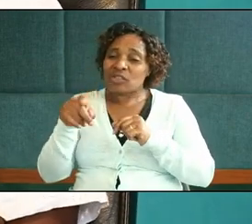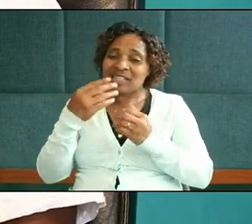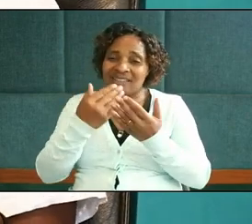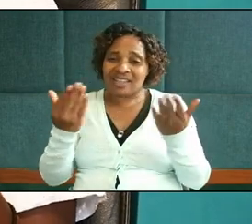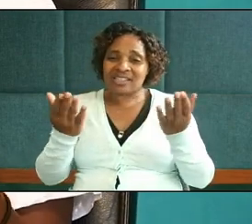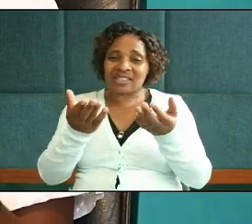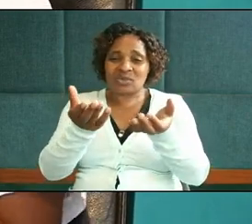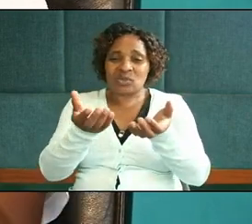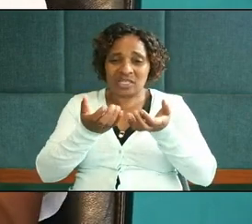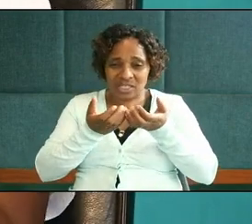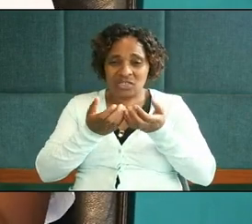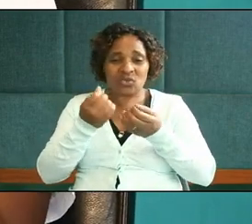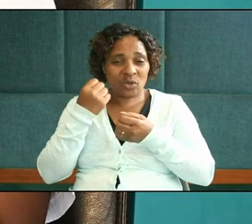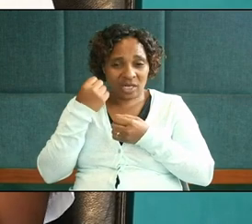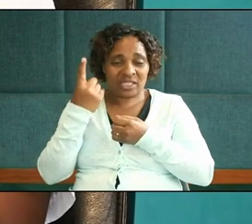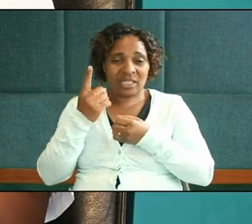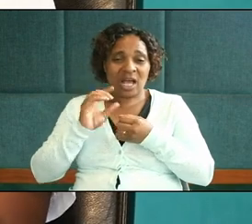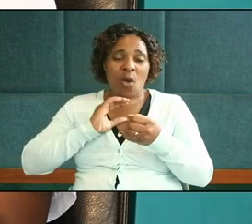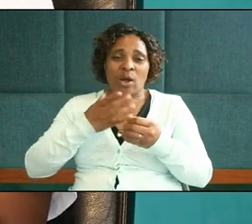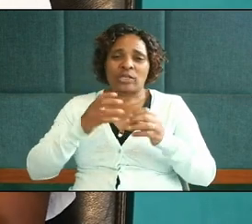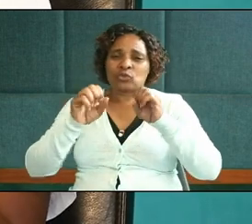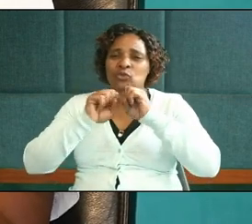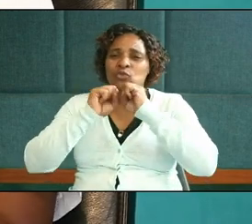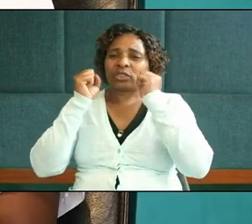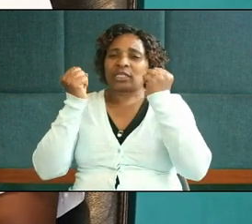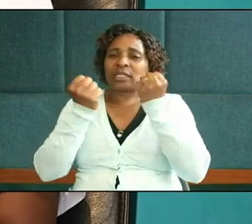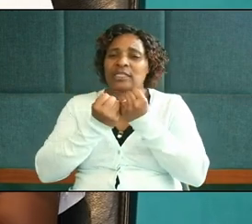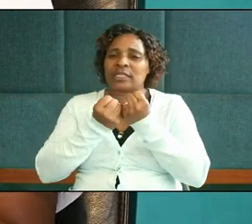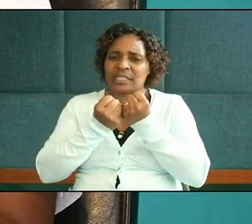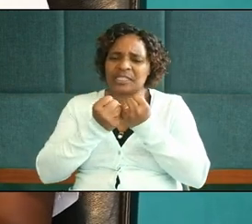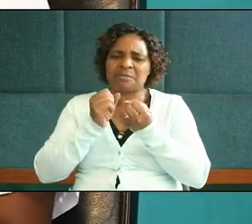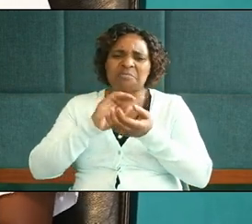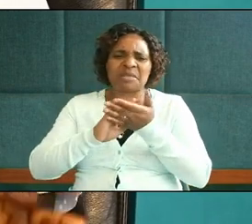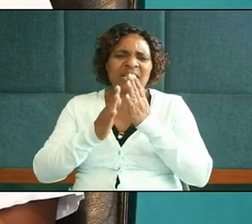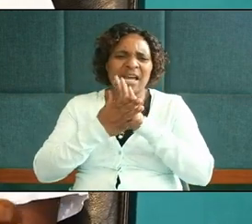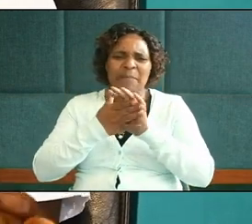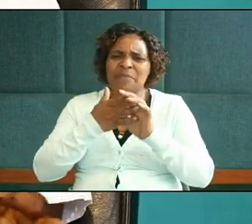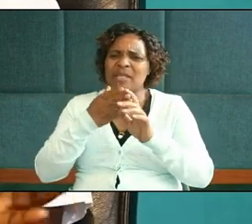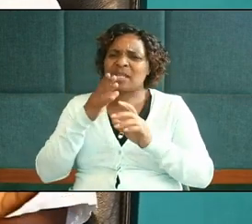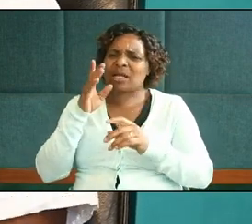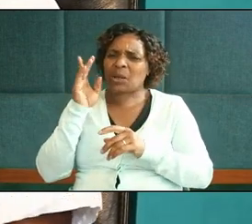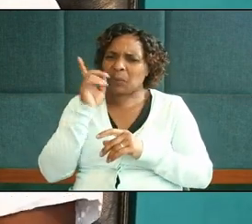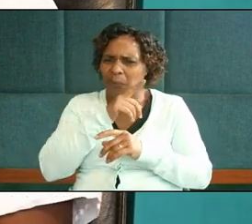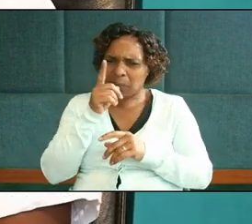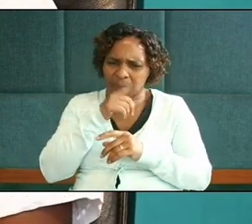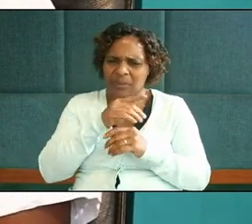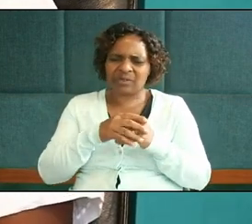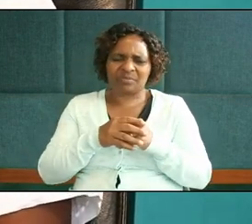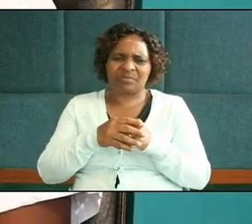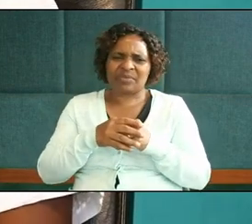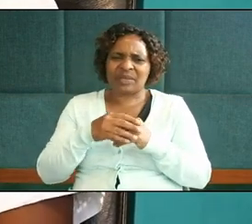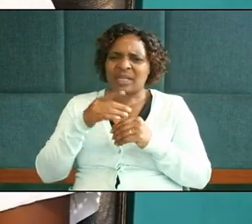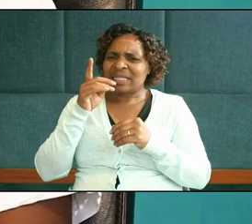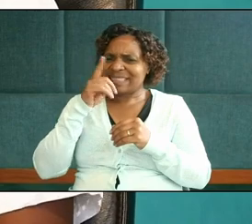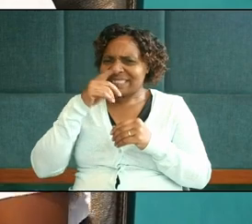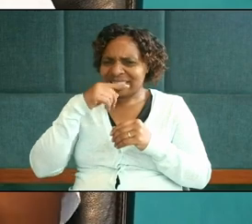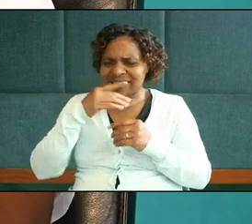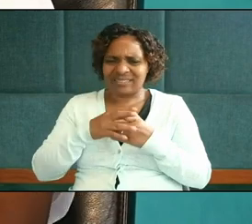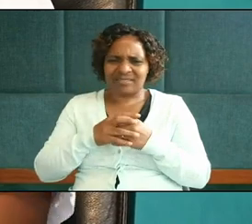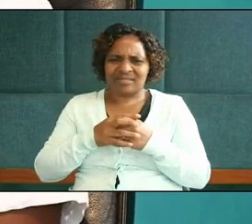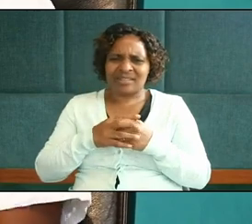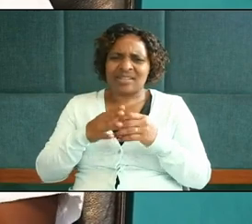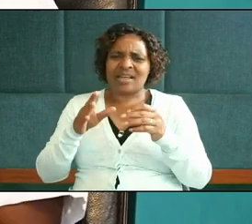need to understand, because our society is becoming degraded and everything is a disaster. In our